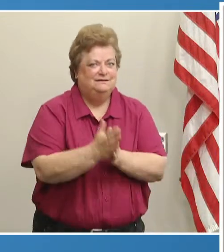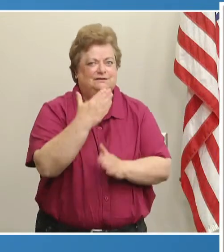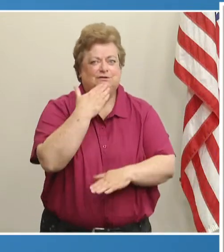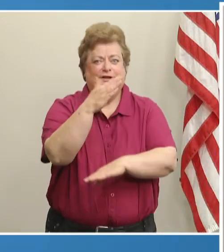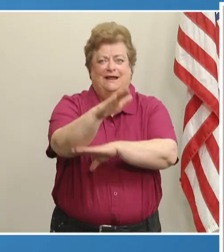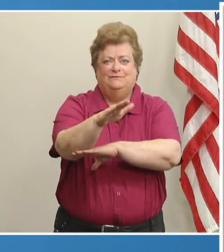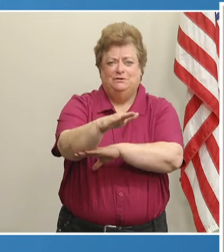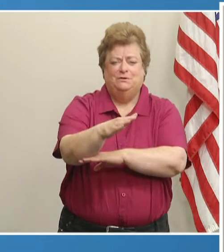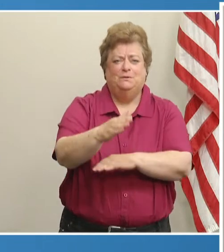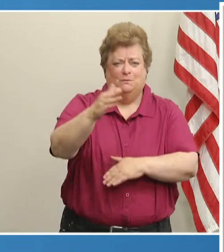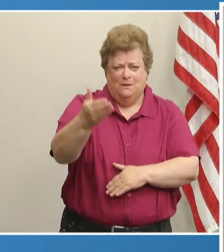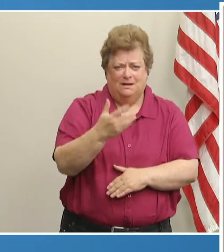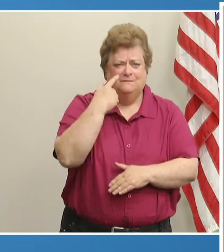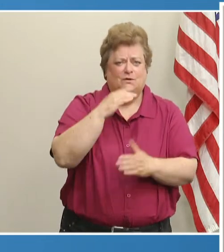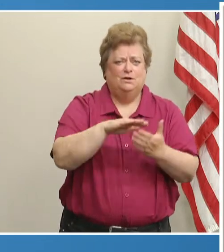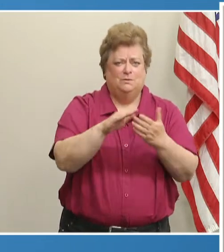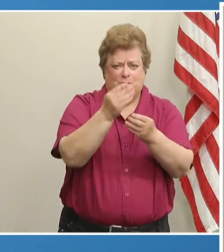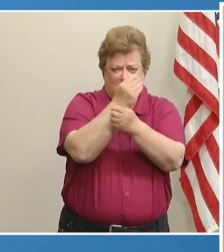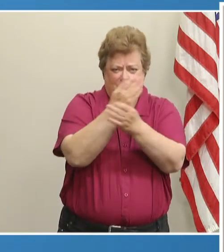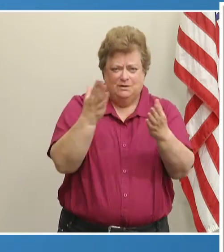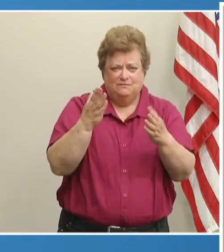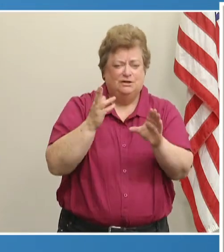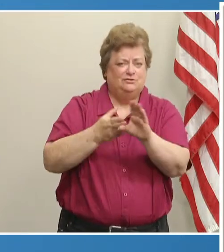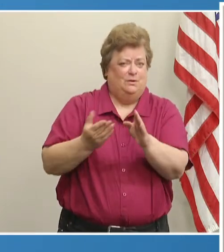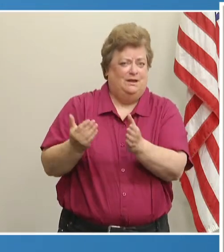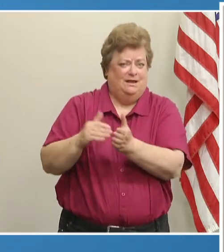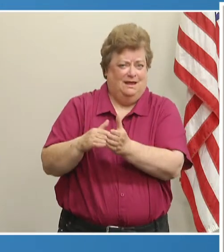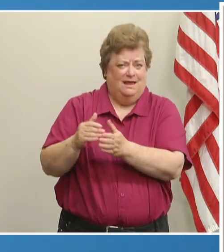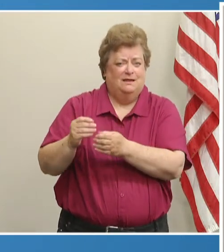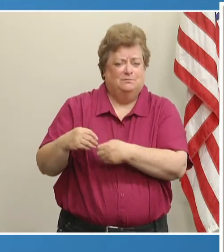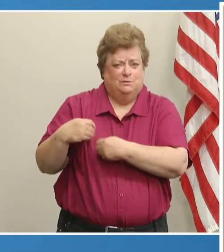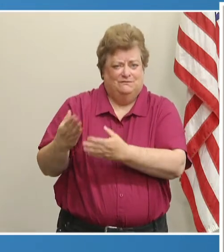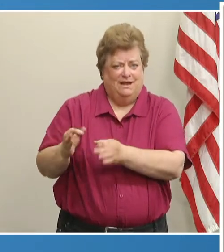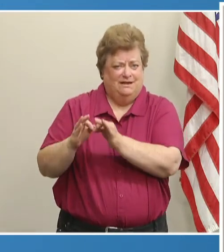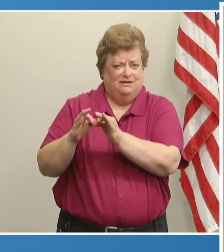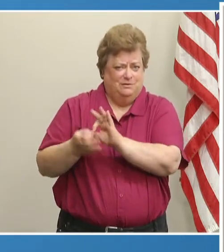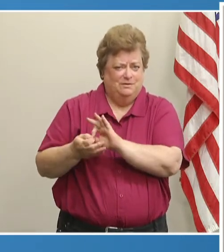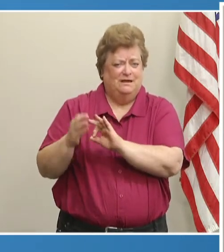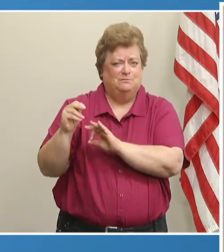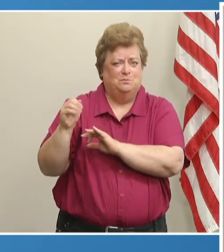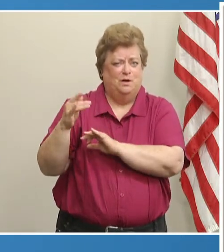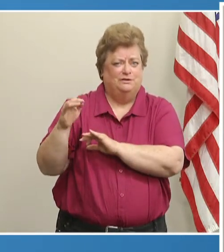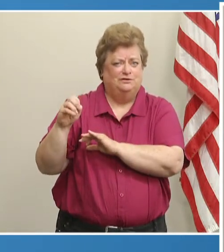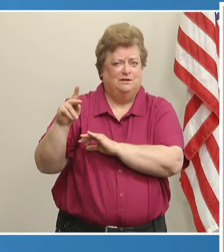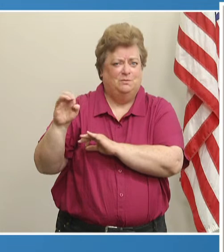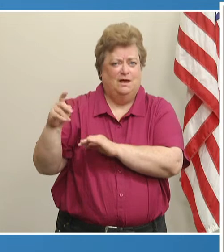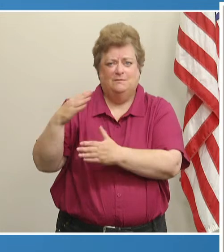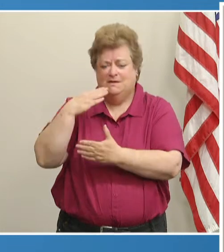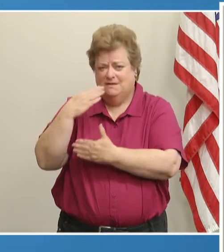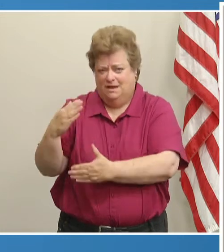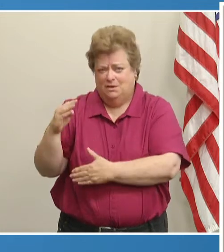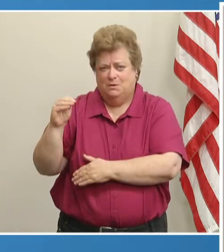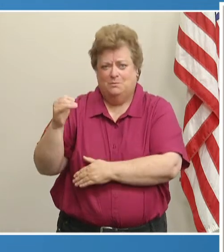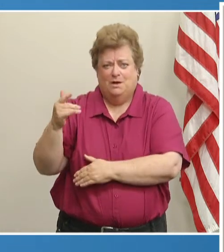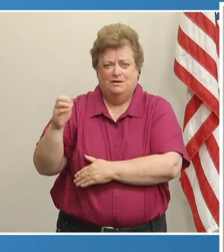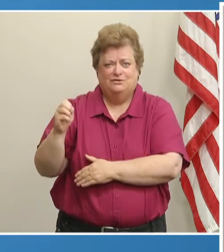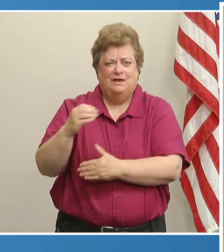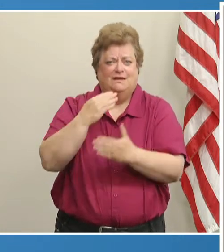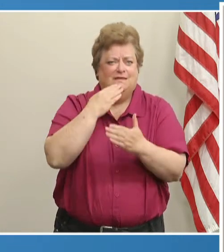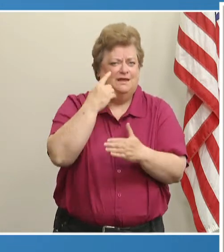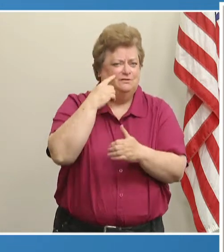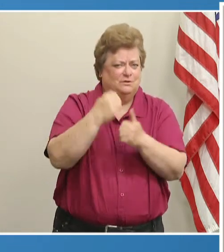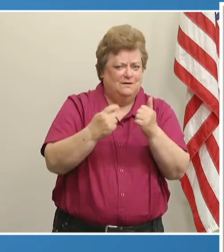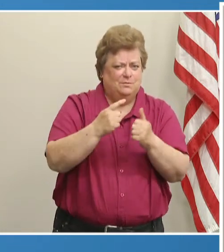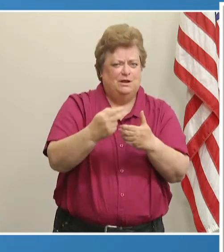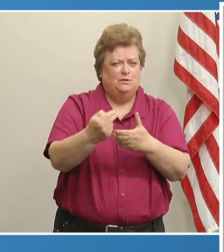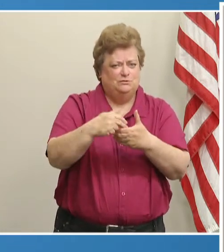Good afternoon and welcome to this community briefing. Joining us once again to provide interpretation is Margie Prop. Thank you so much, Margie, and thanks to everyone